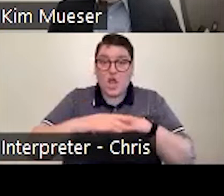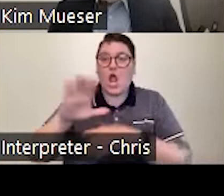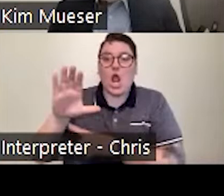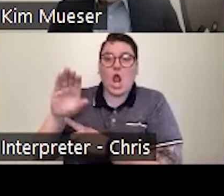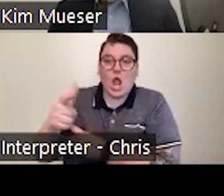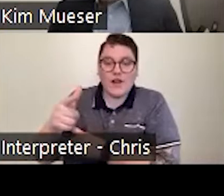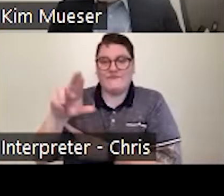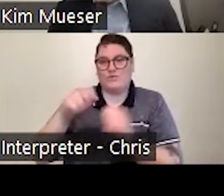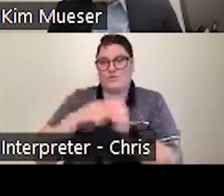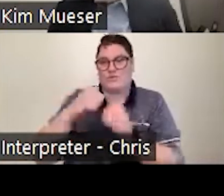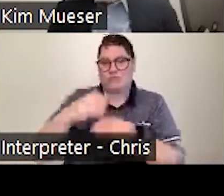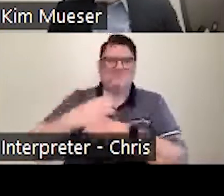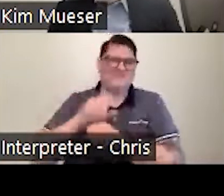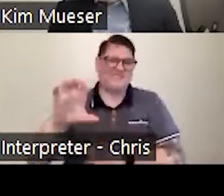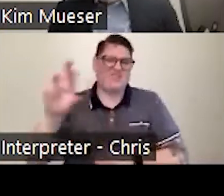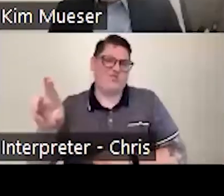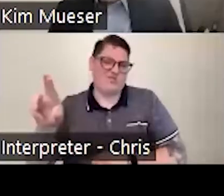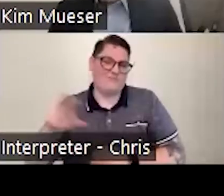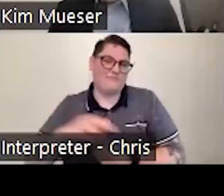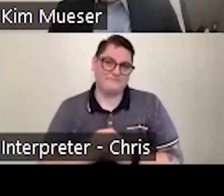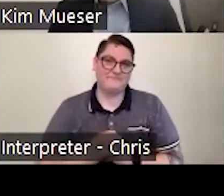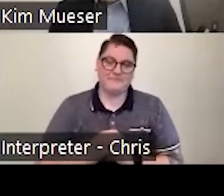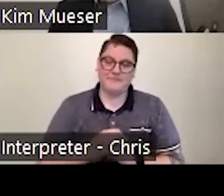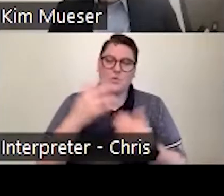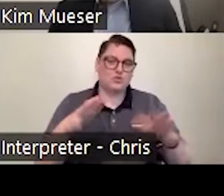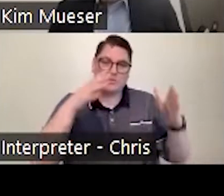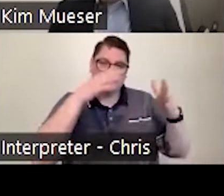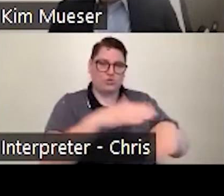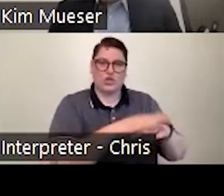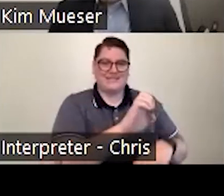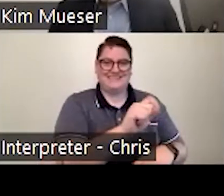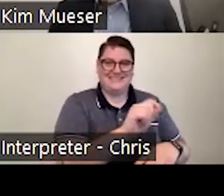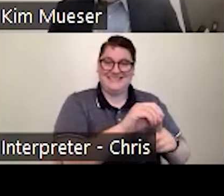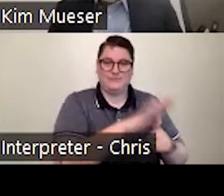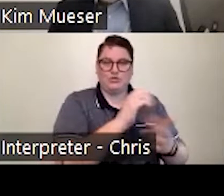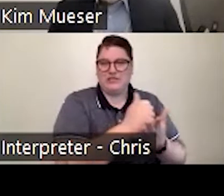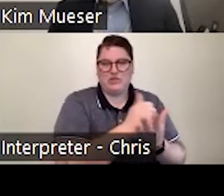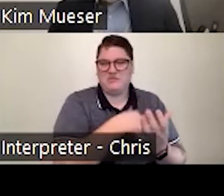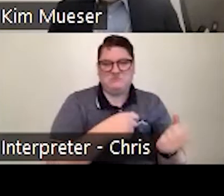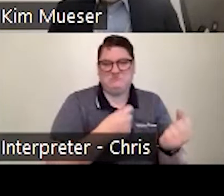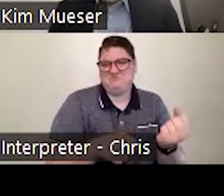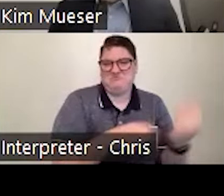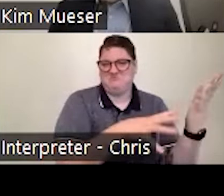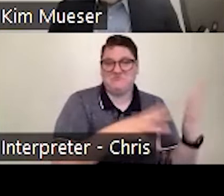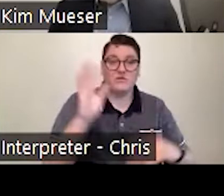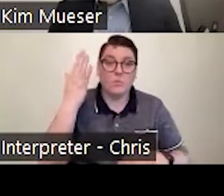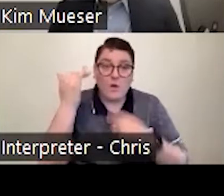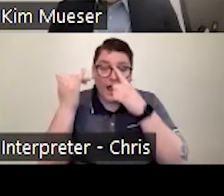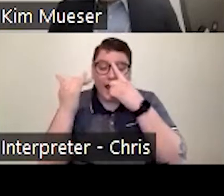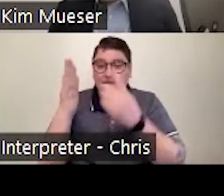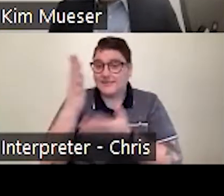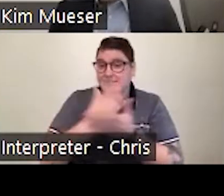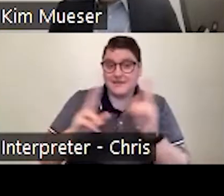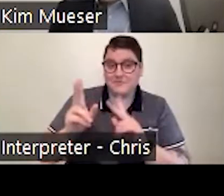restructuring and not on exposure therapy for several practical reasons. First of all, some people do refuse